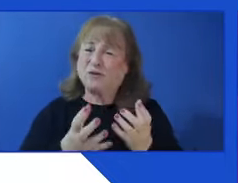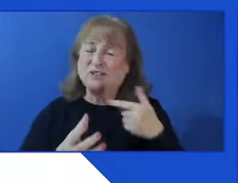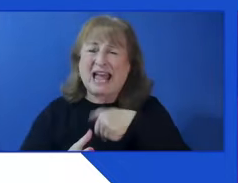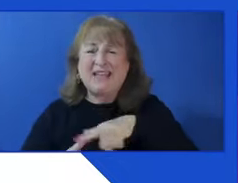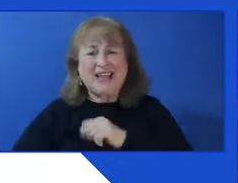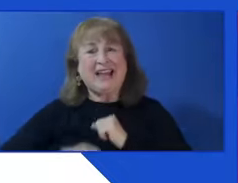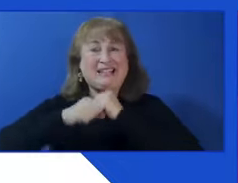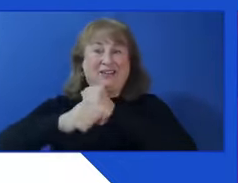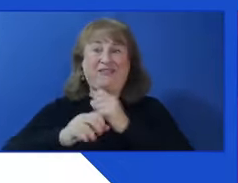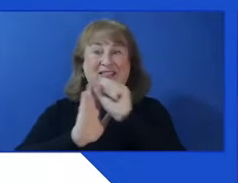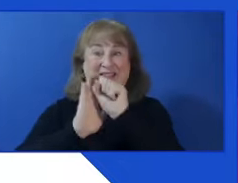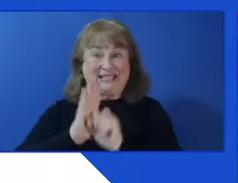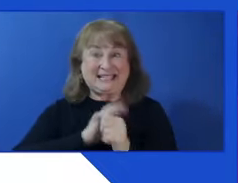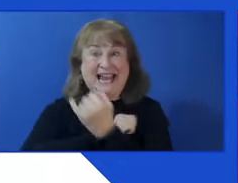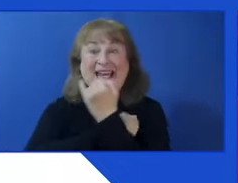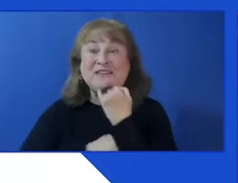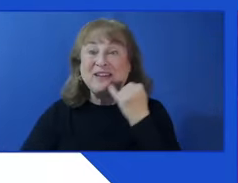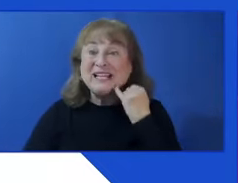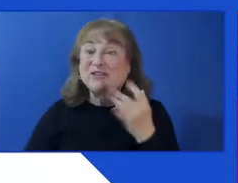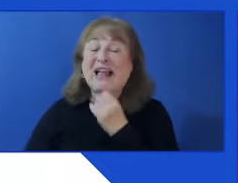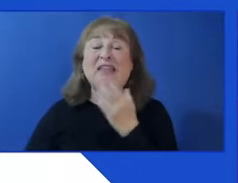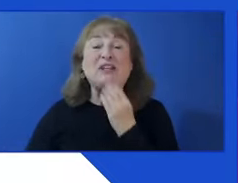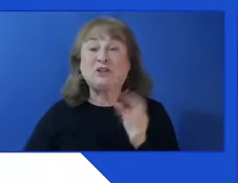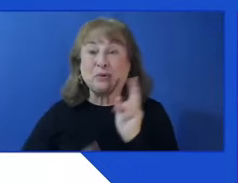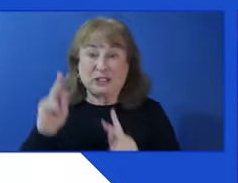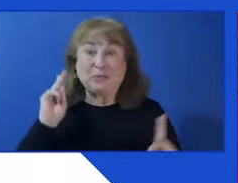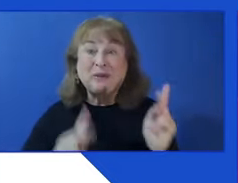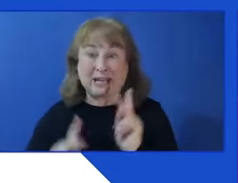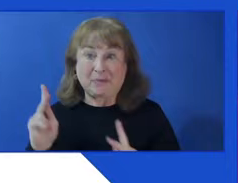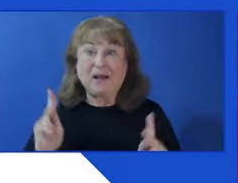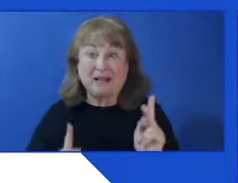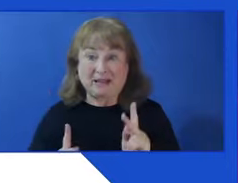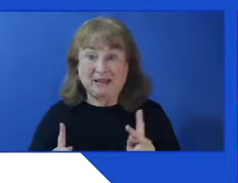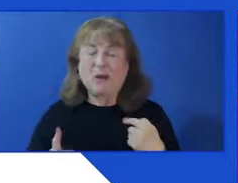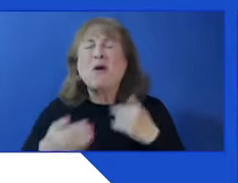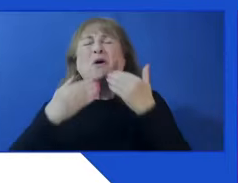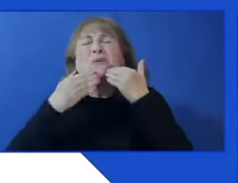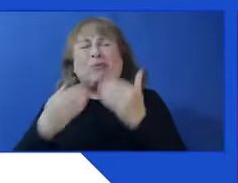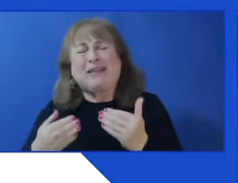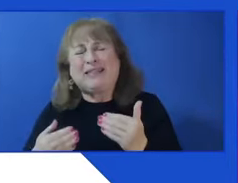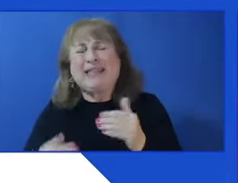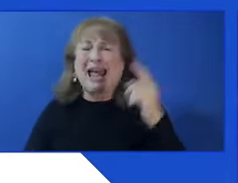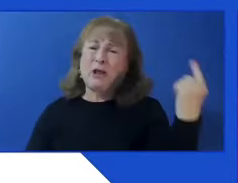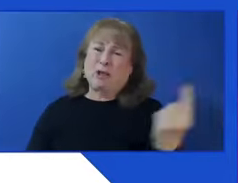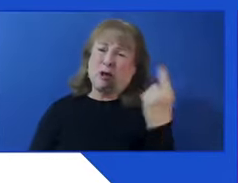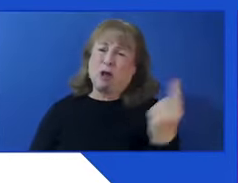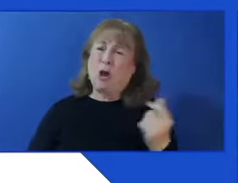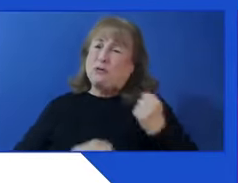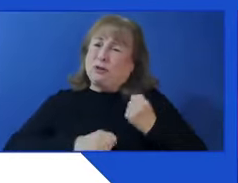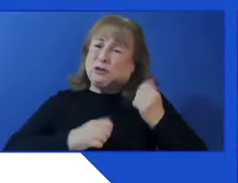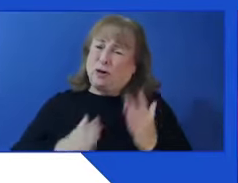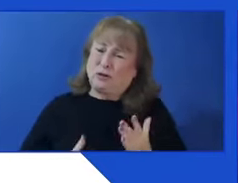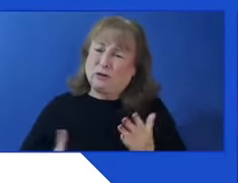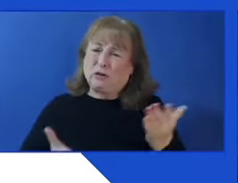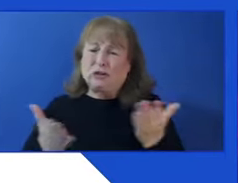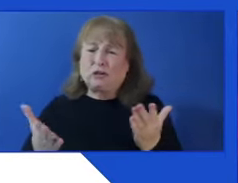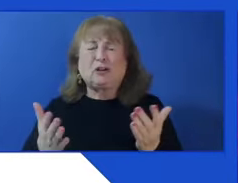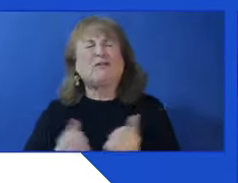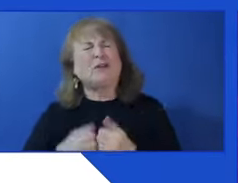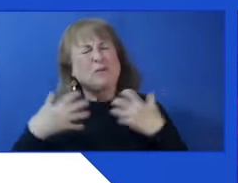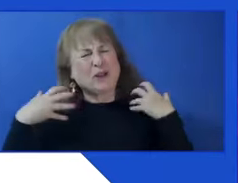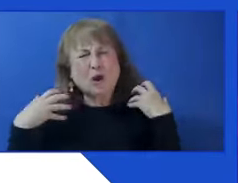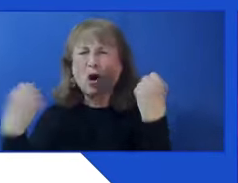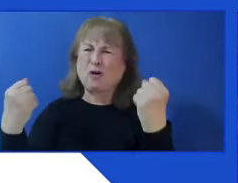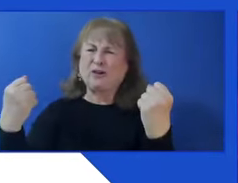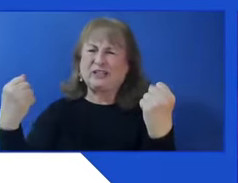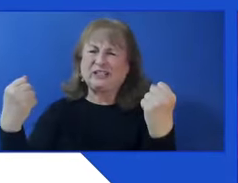defend the state of Israel and the Jewish people. We thank the lone soldiers serving with such